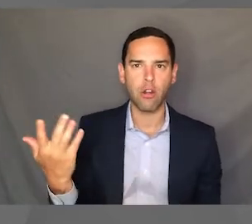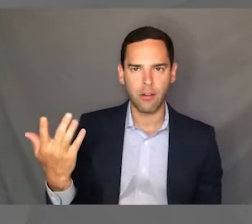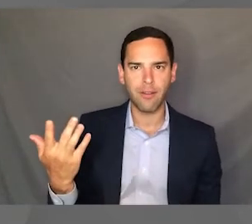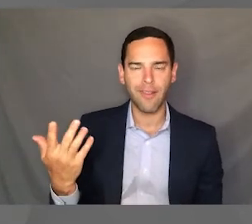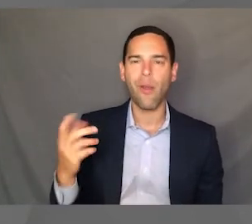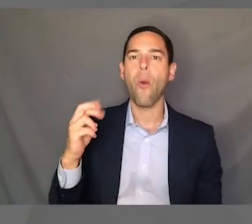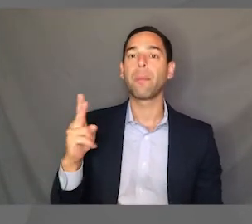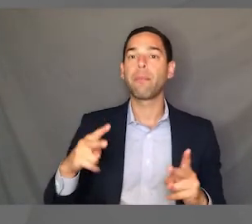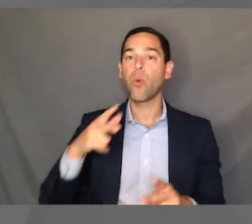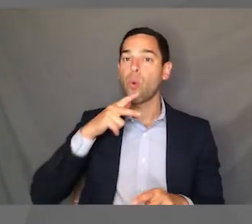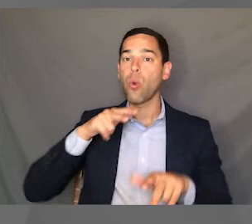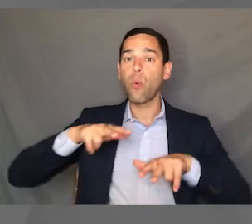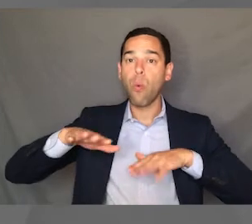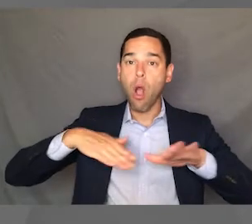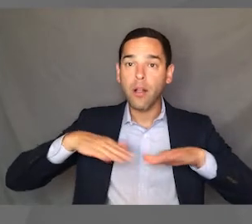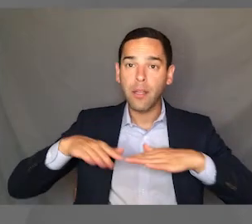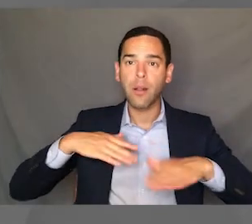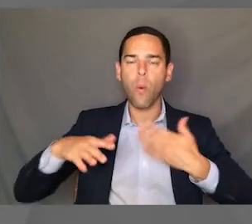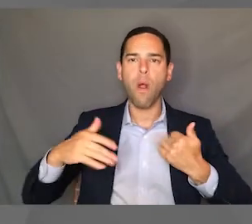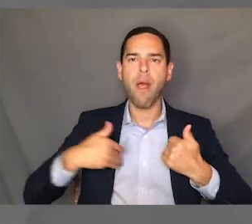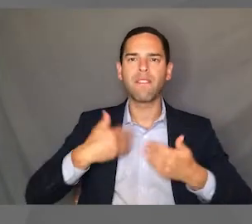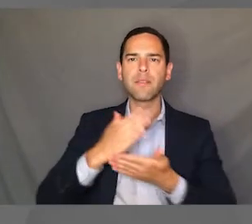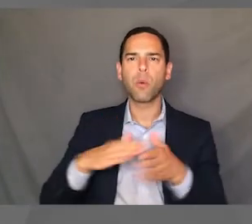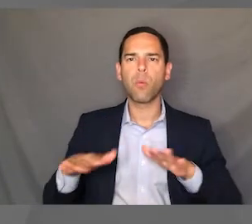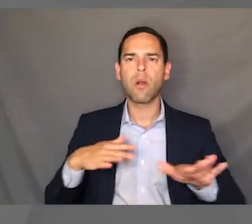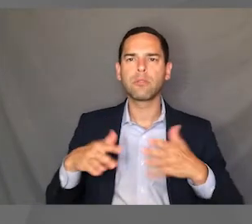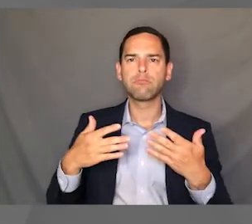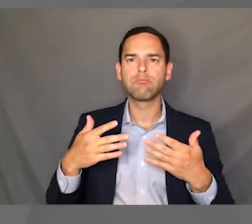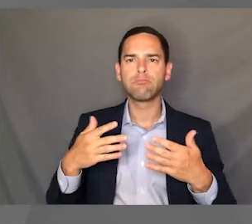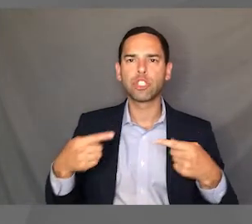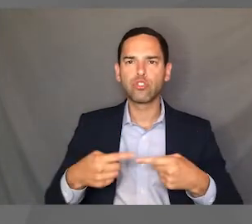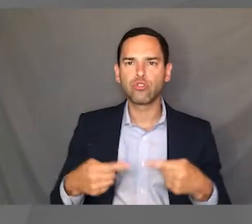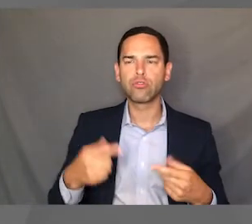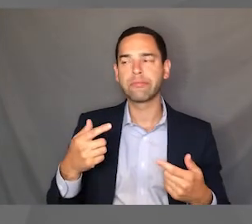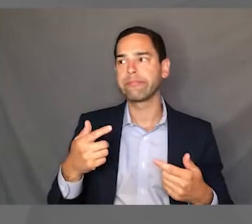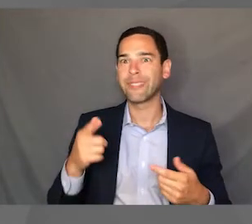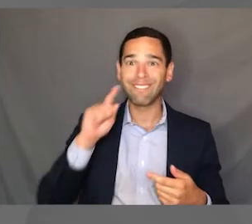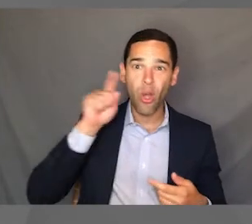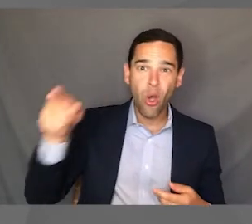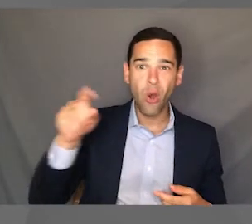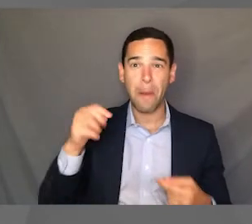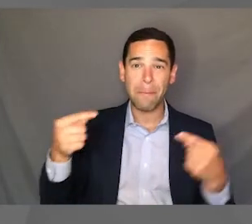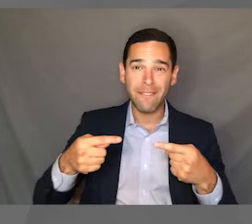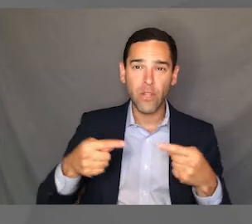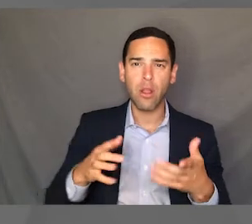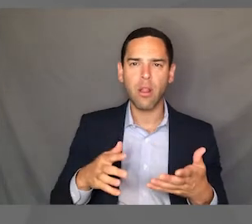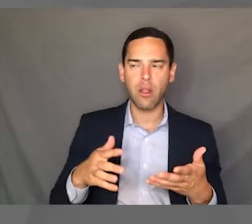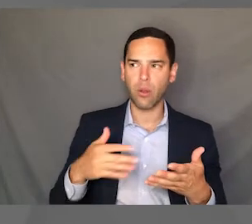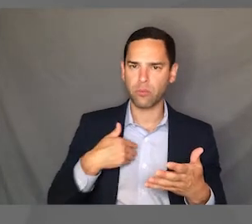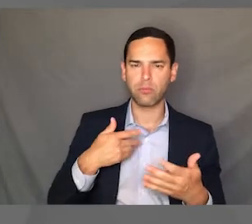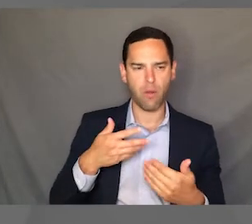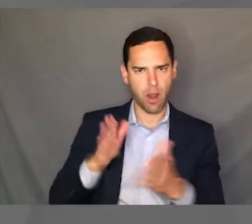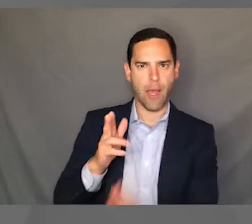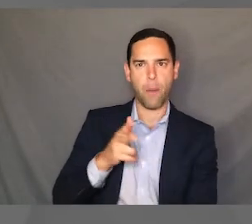have some ambulatory issue, how far they can walk. It's hard to walk. It's painful to walk. We want to give those individuals closer parking